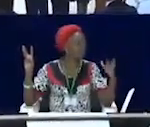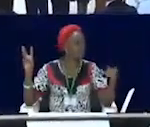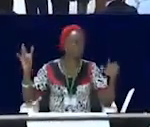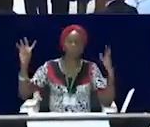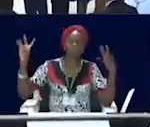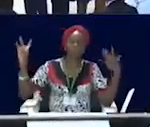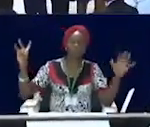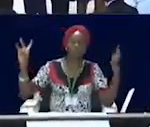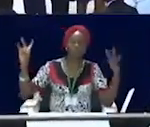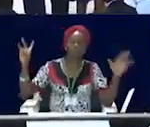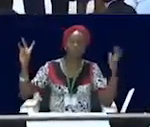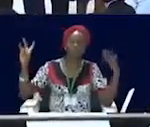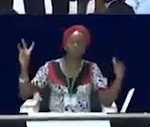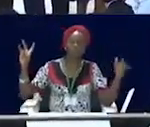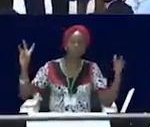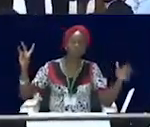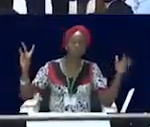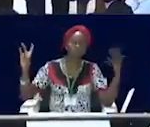Seven.